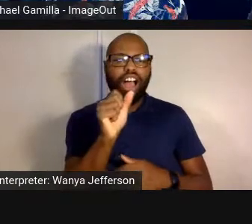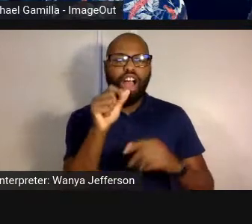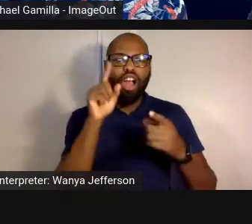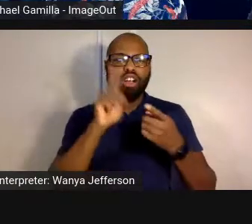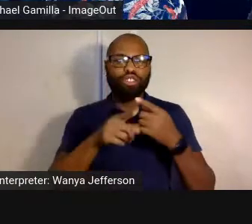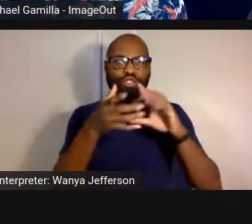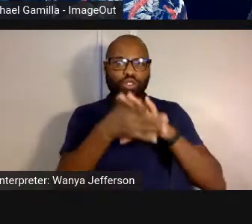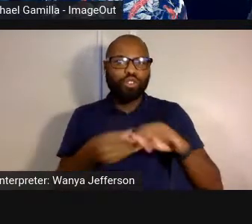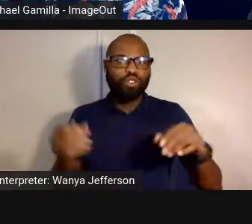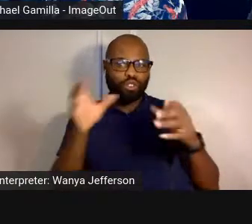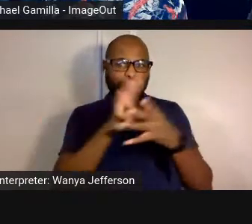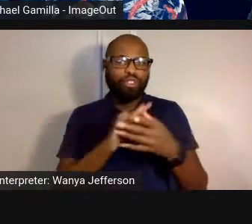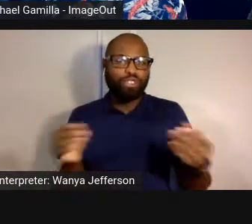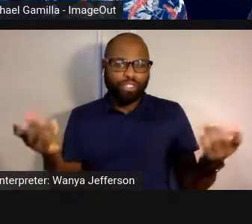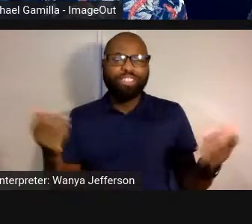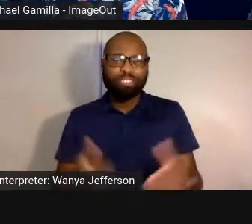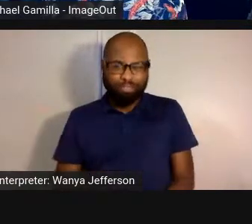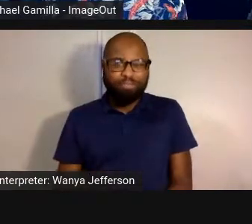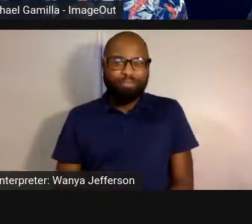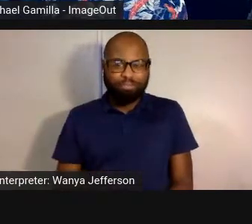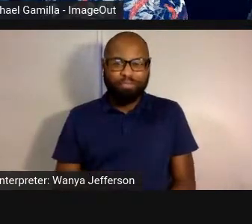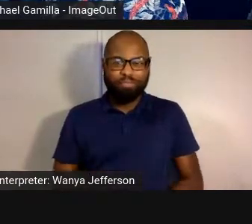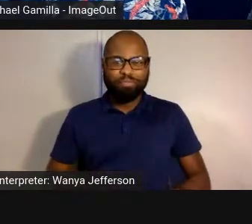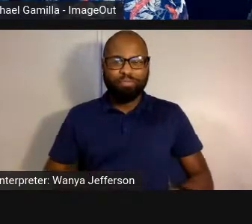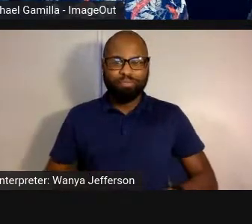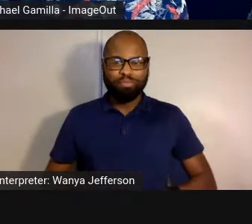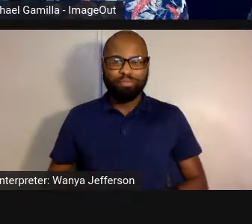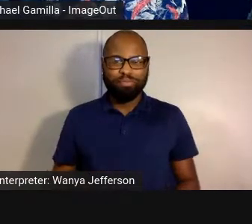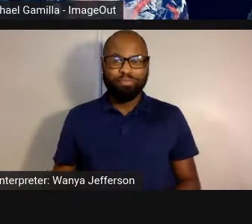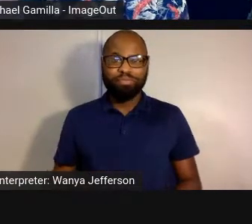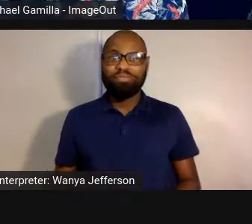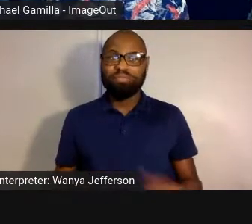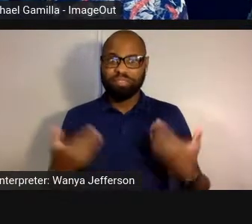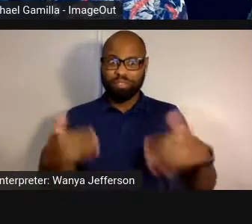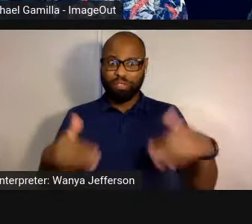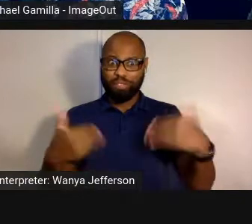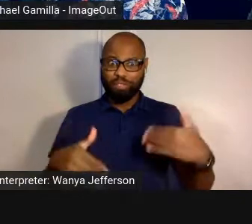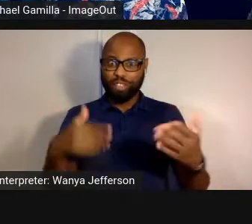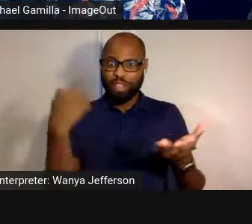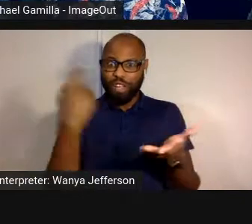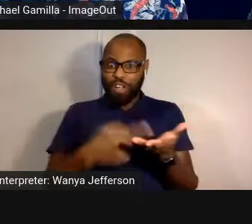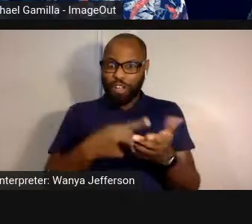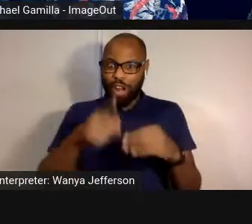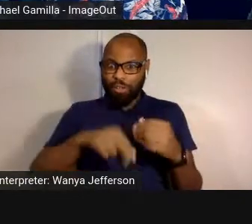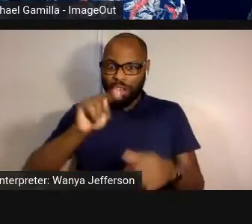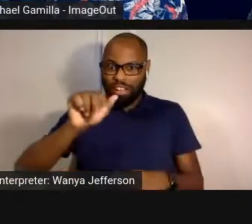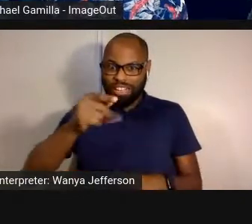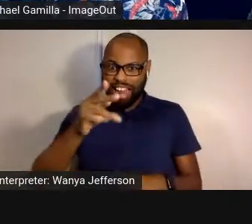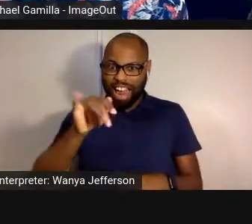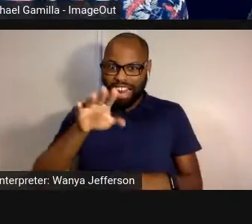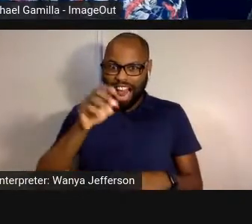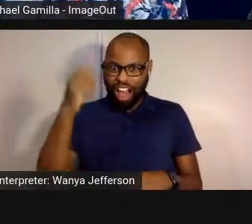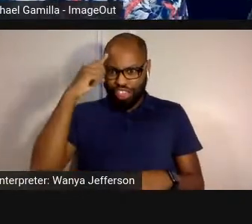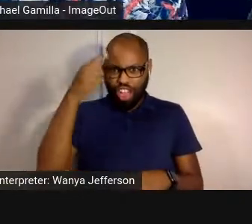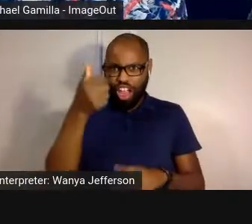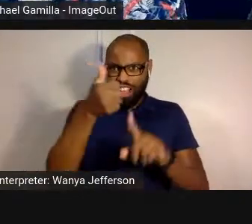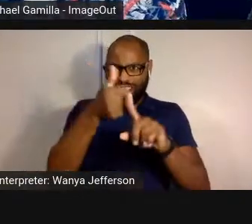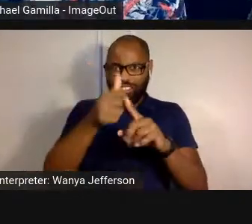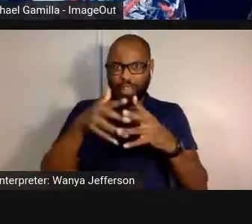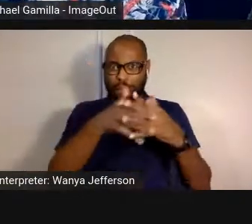when she was cast into the film. So right. Talk about Nathalie. I thought she was American, so she fooled me too.